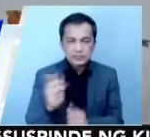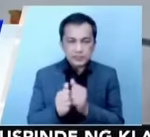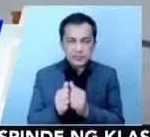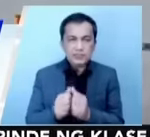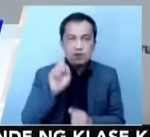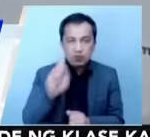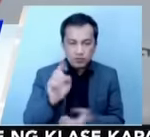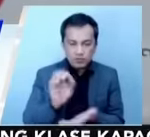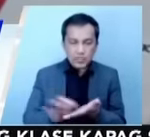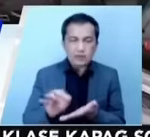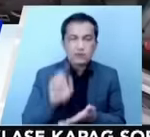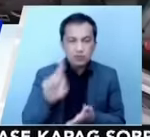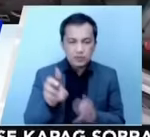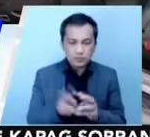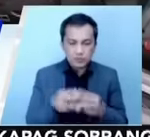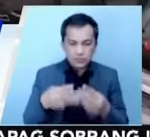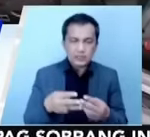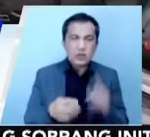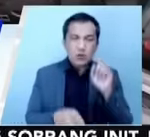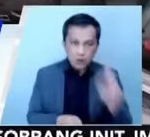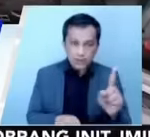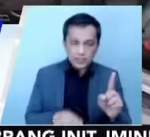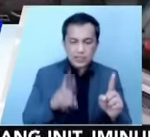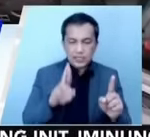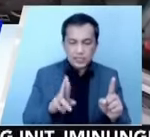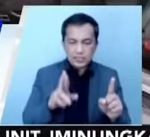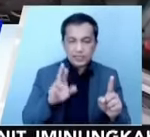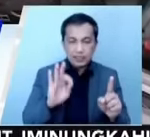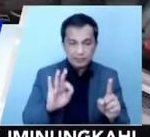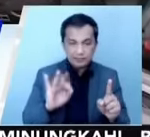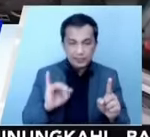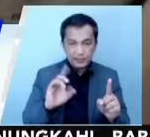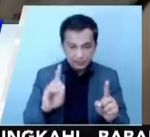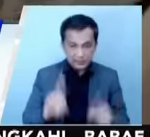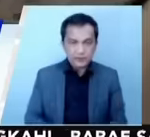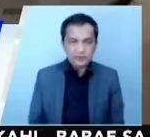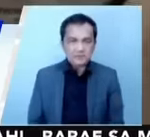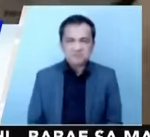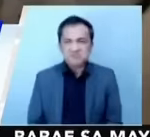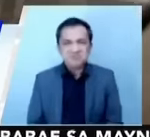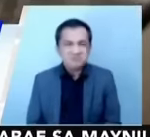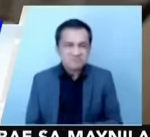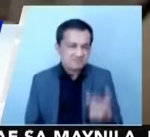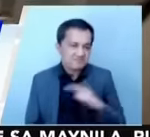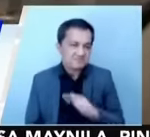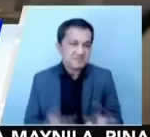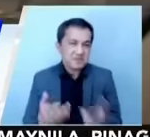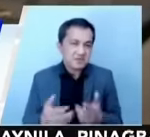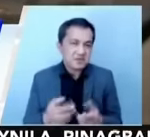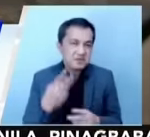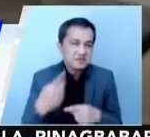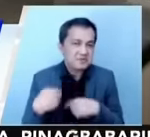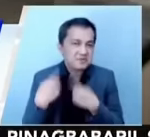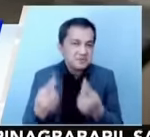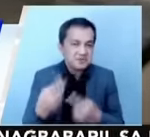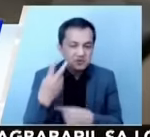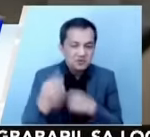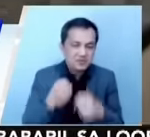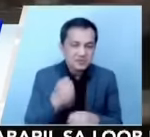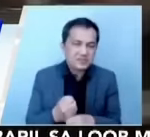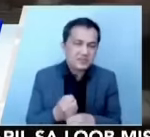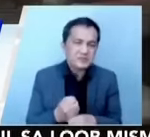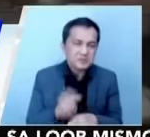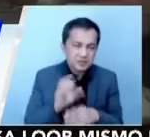wallet with one RFID. Pero posible raw na 2 taon pa bago ganap na maipatupad ito para maplansya ang bawat